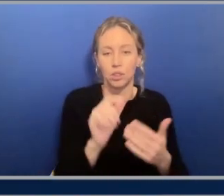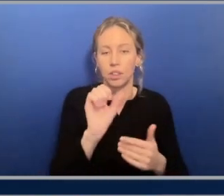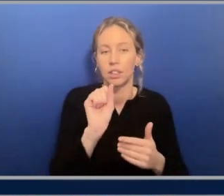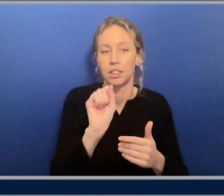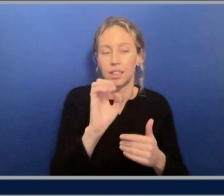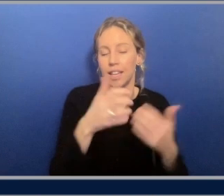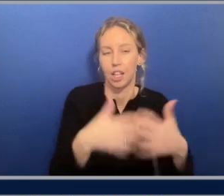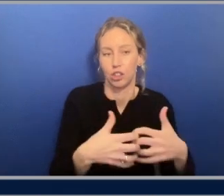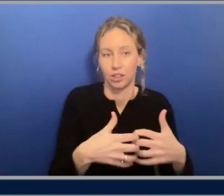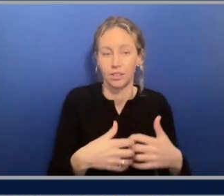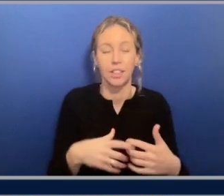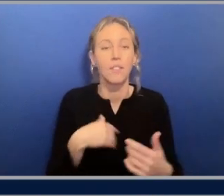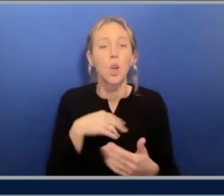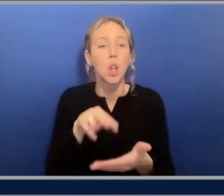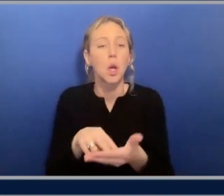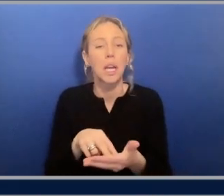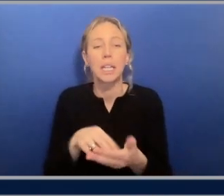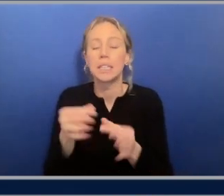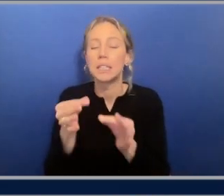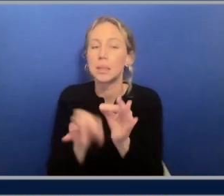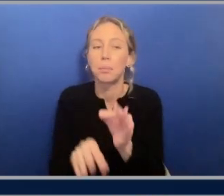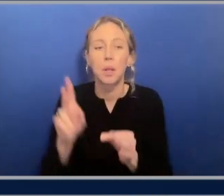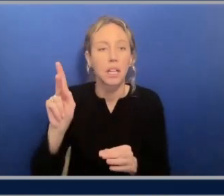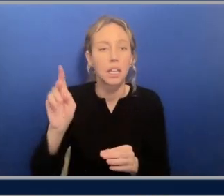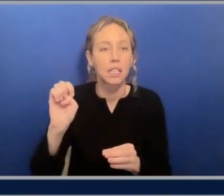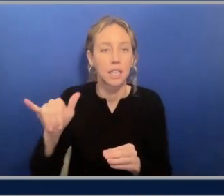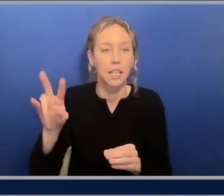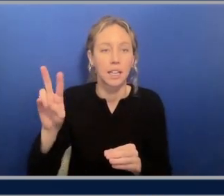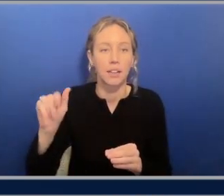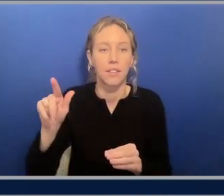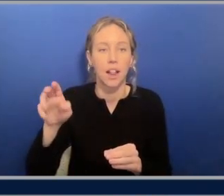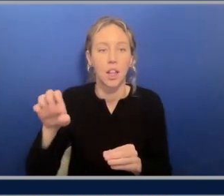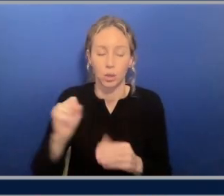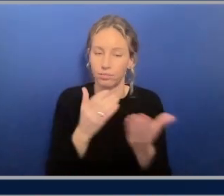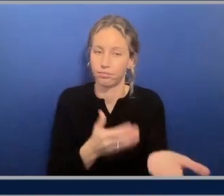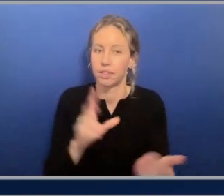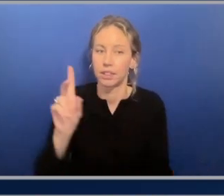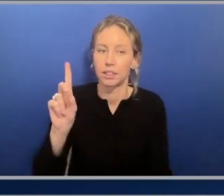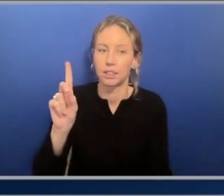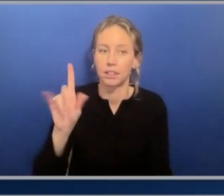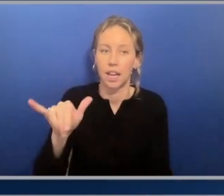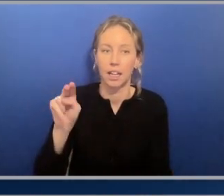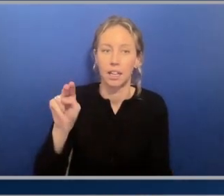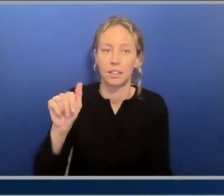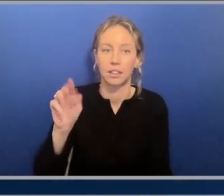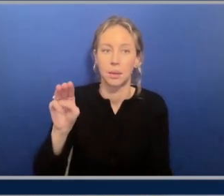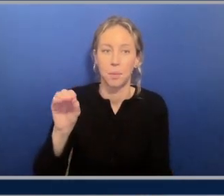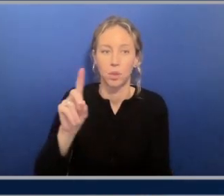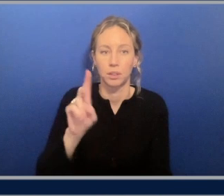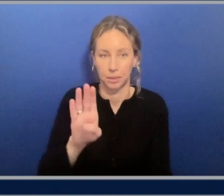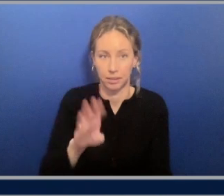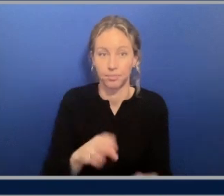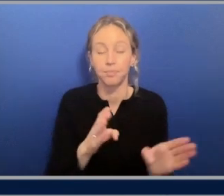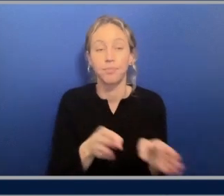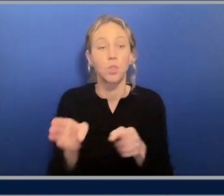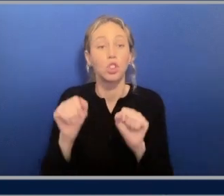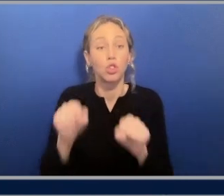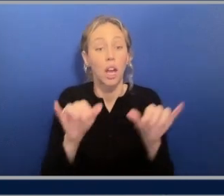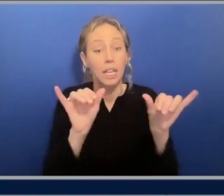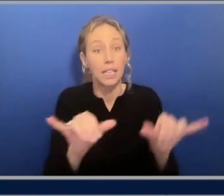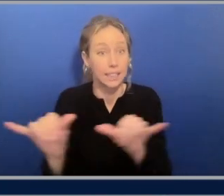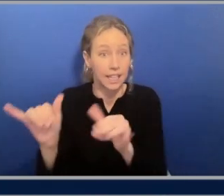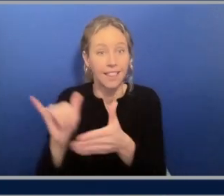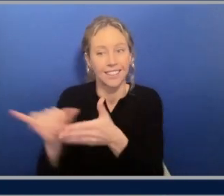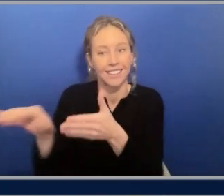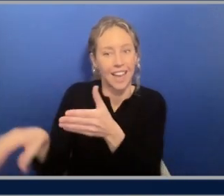right? Pretty simple key value store, DynamoDB is there for you, and you should consider DynamoDB for that, right? Strong consistency is again an additional